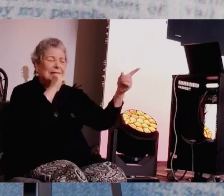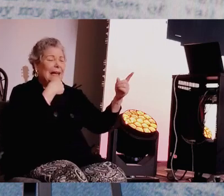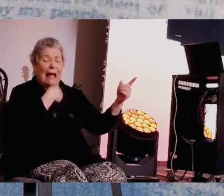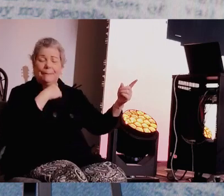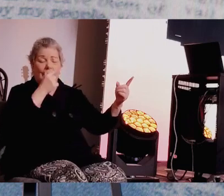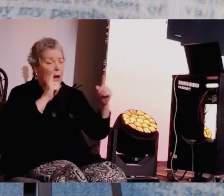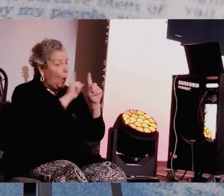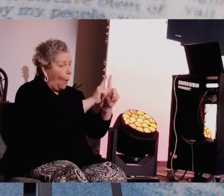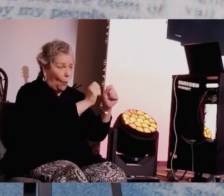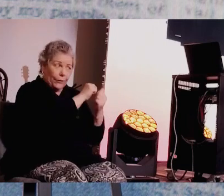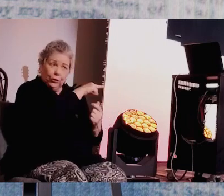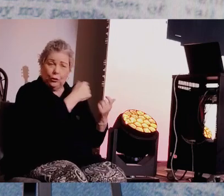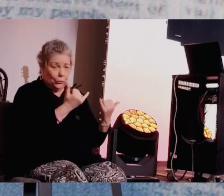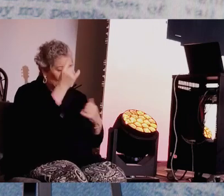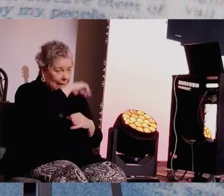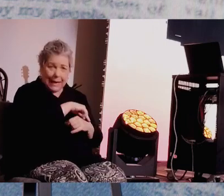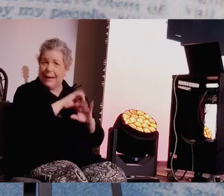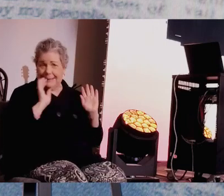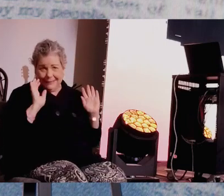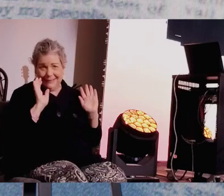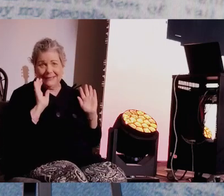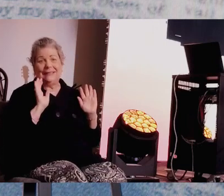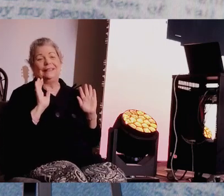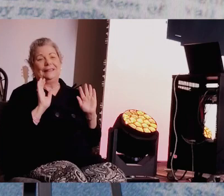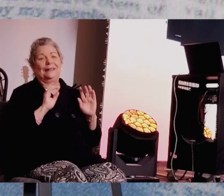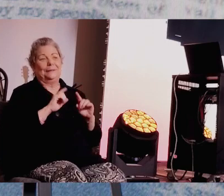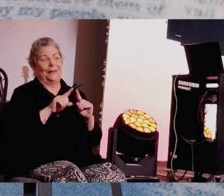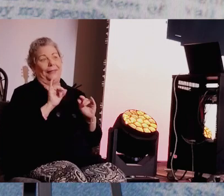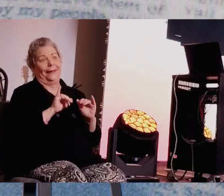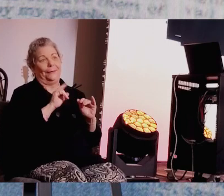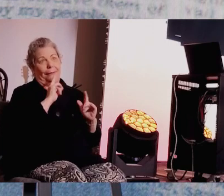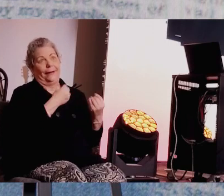today. It's like, that's really comforting.